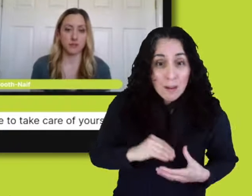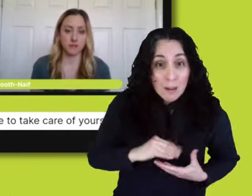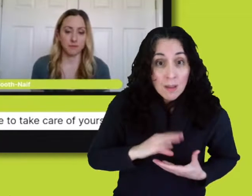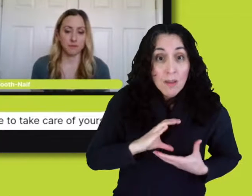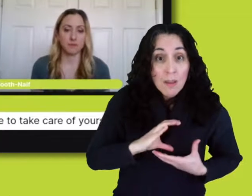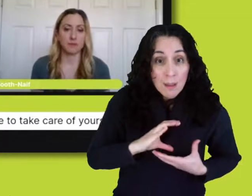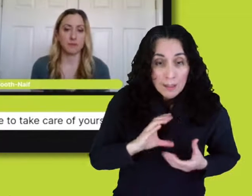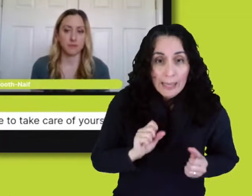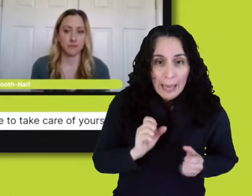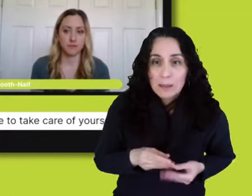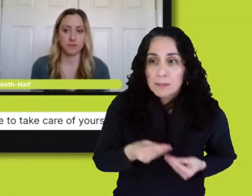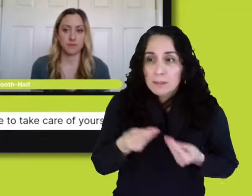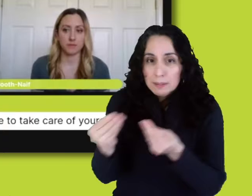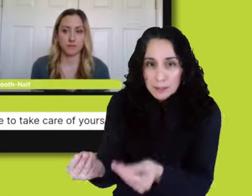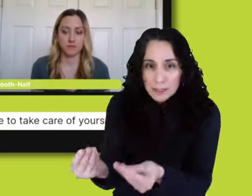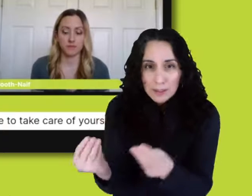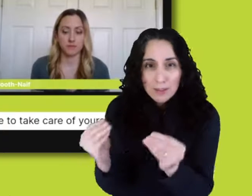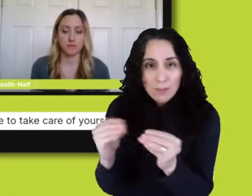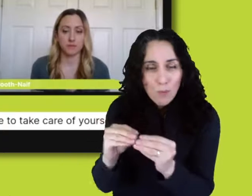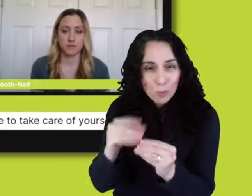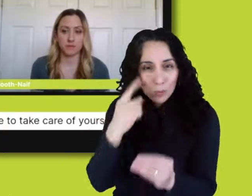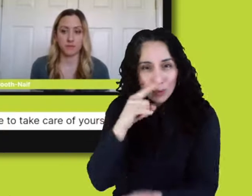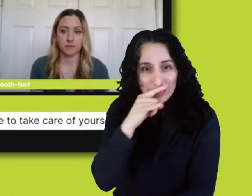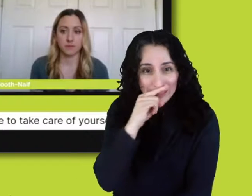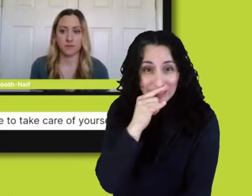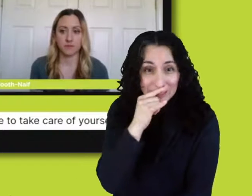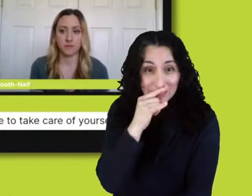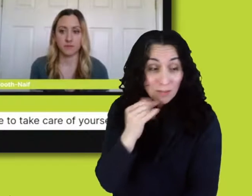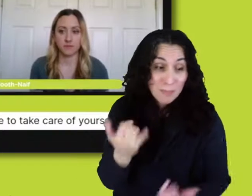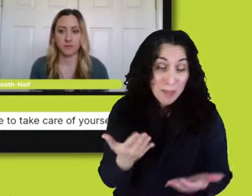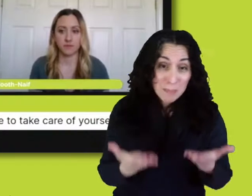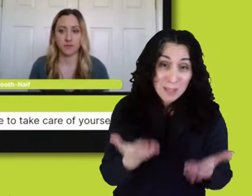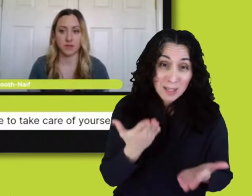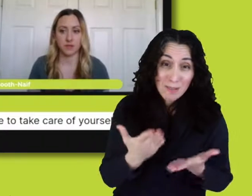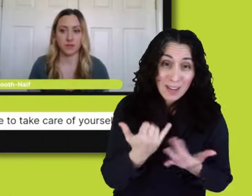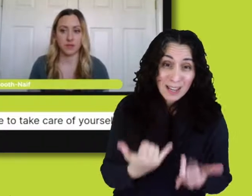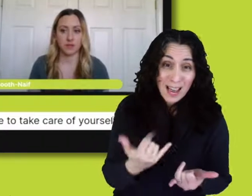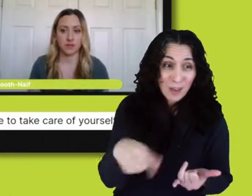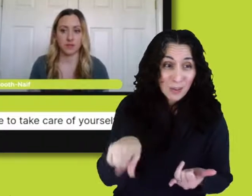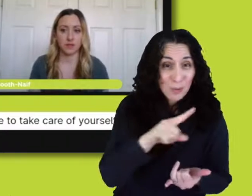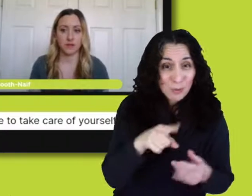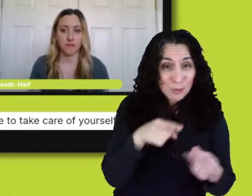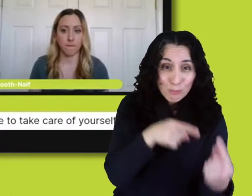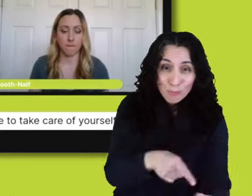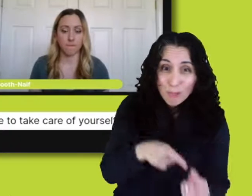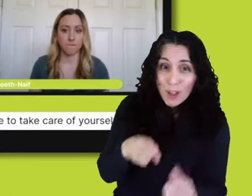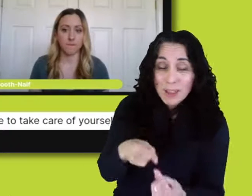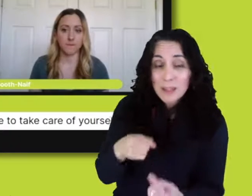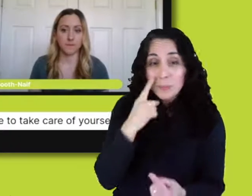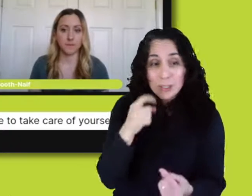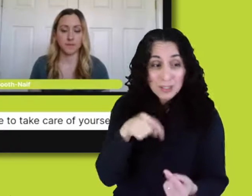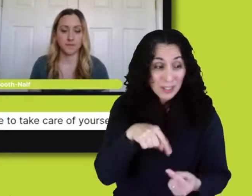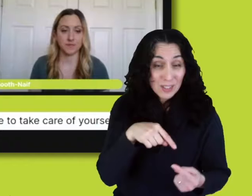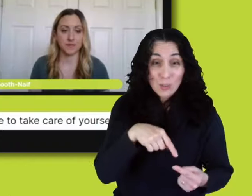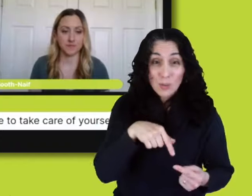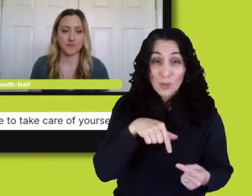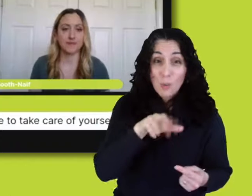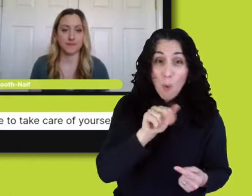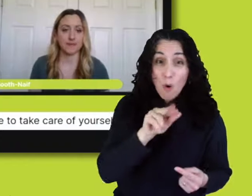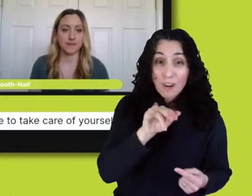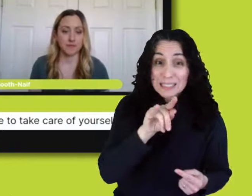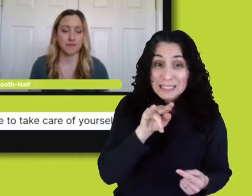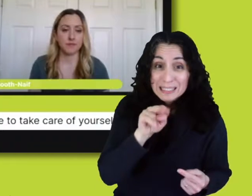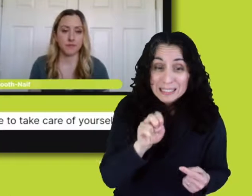to say to parents out there who might be struggling right now, especially during this quarantine and with everything that's happening